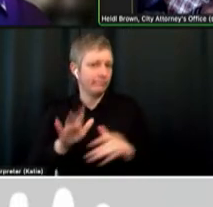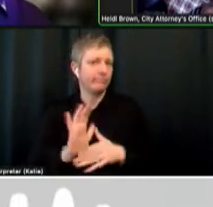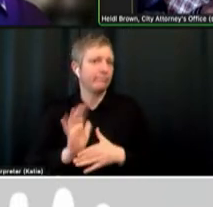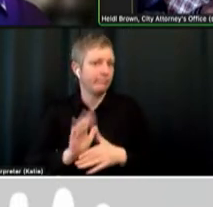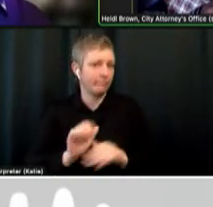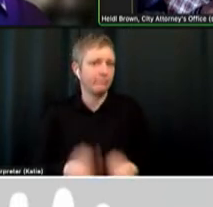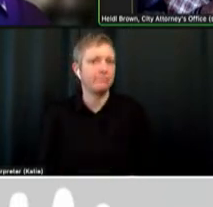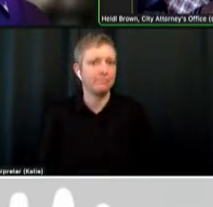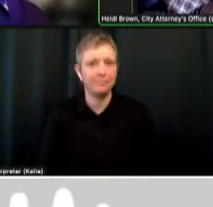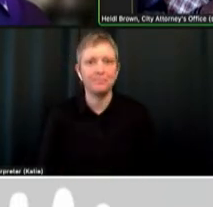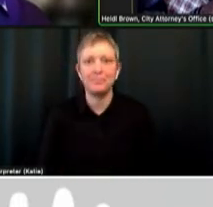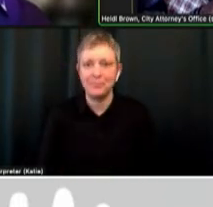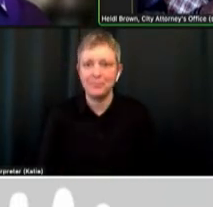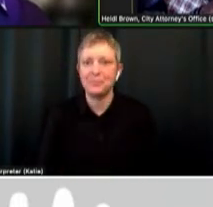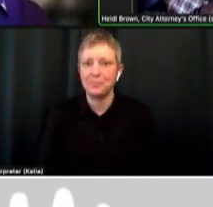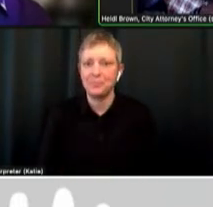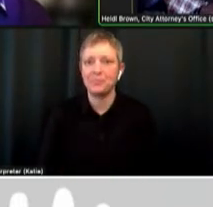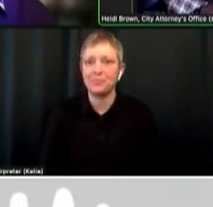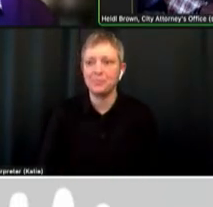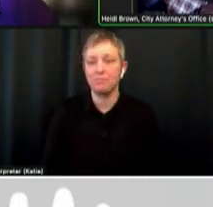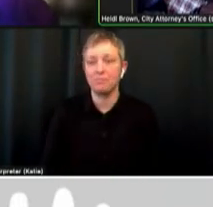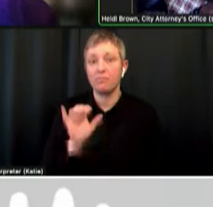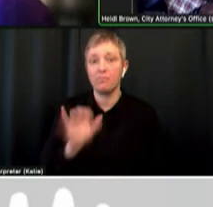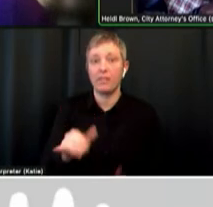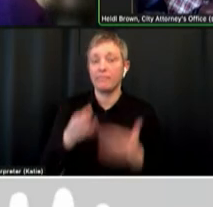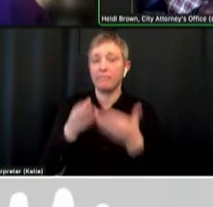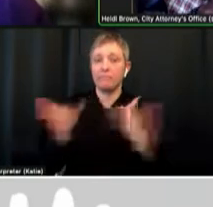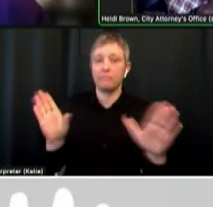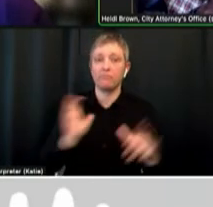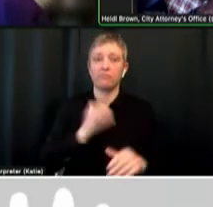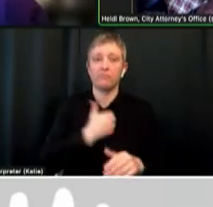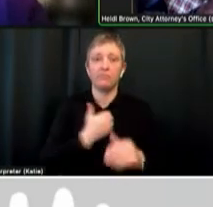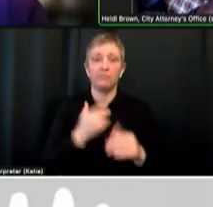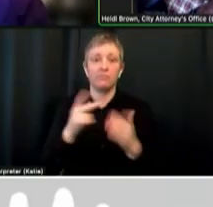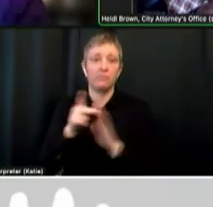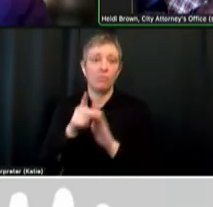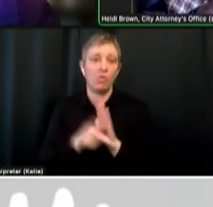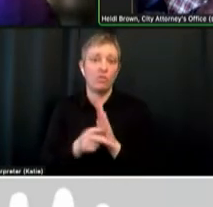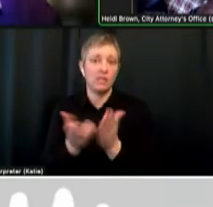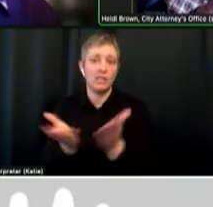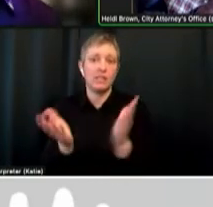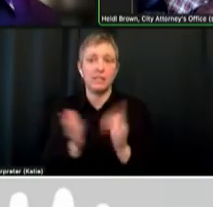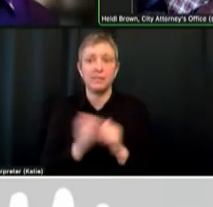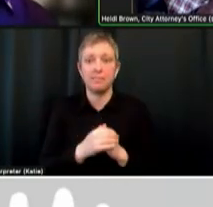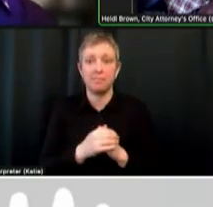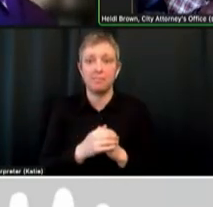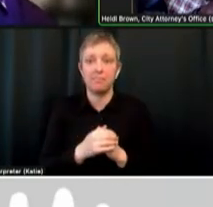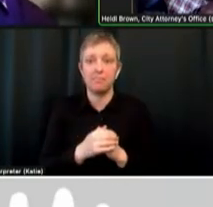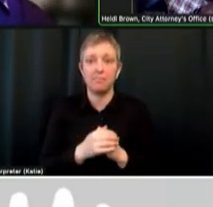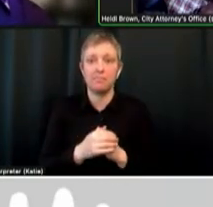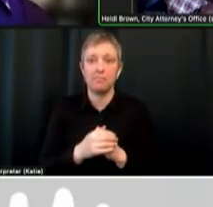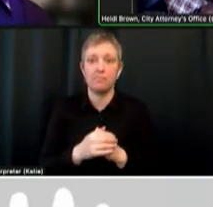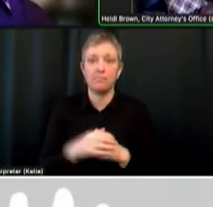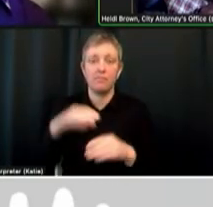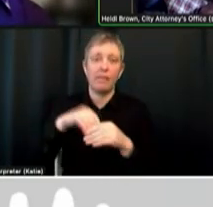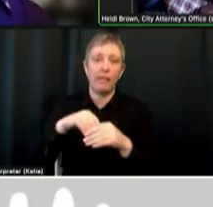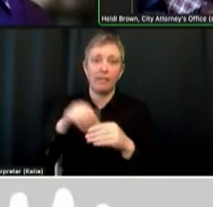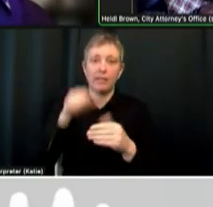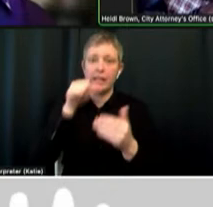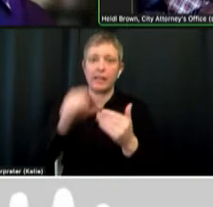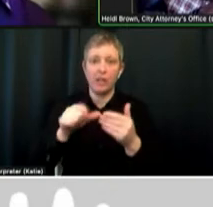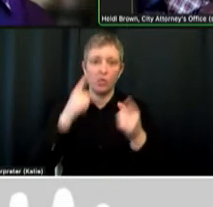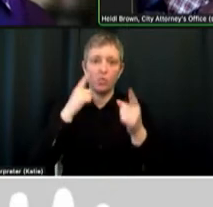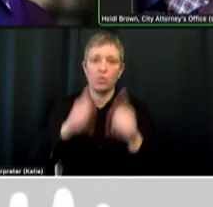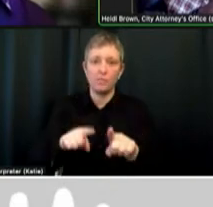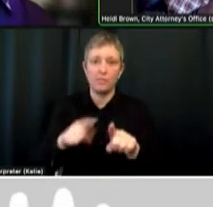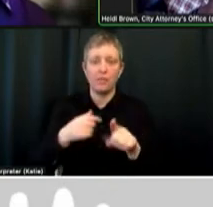So that's the overview of the policy. I just really quickly, in the letter of agreement, I do want to tell you, we included